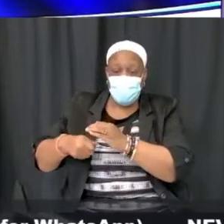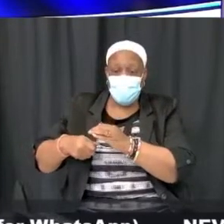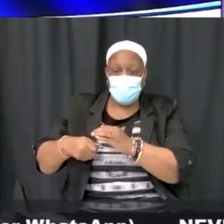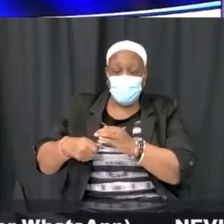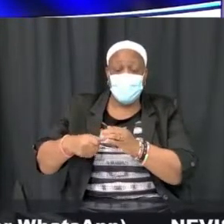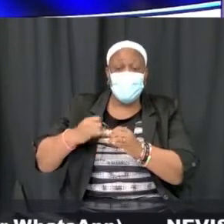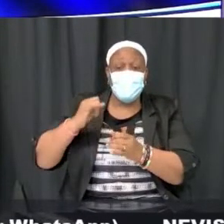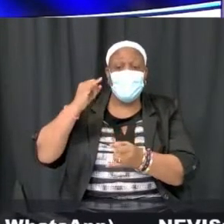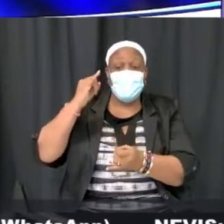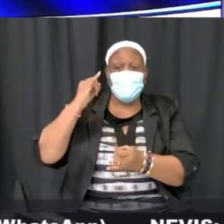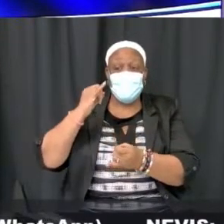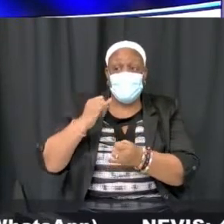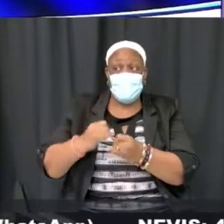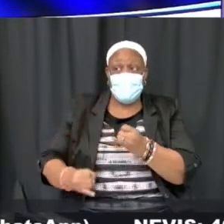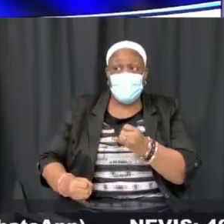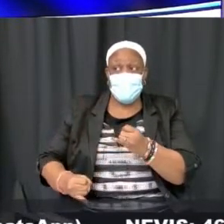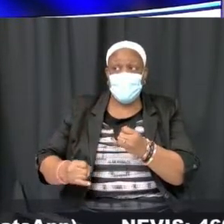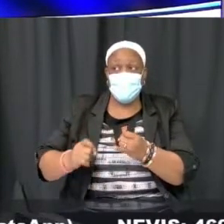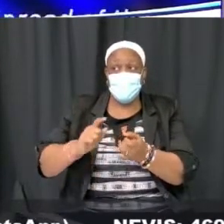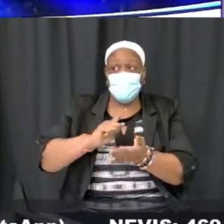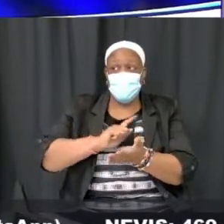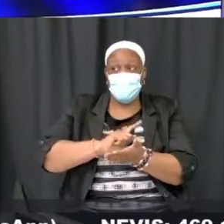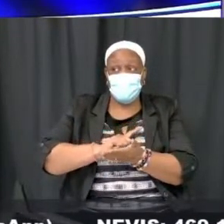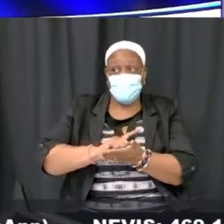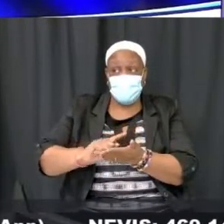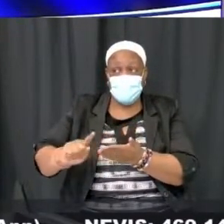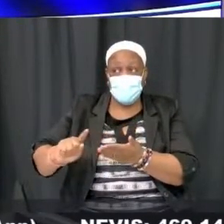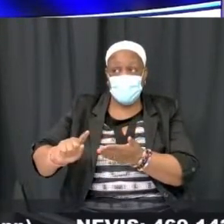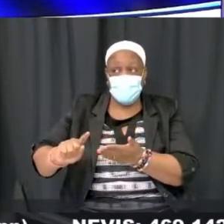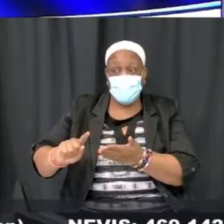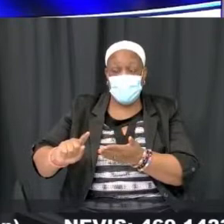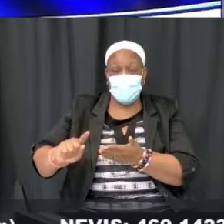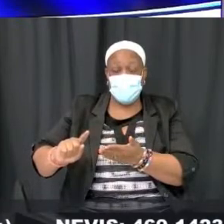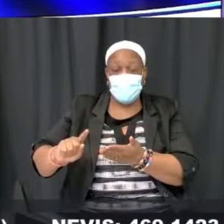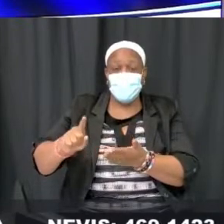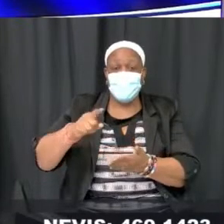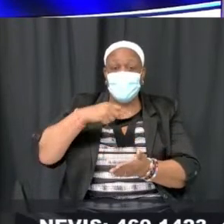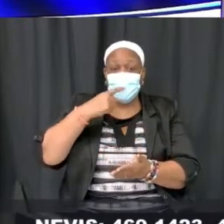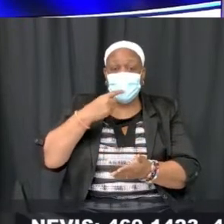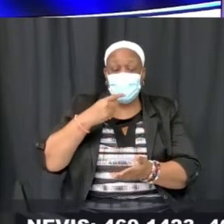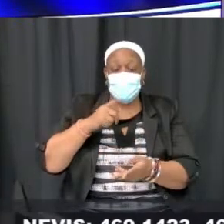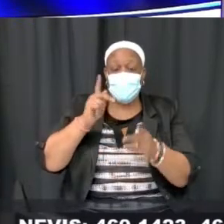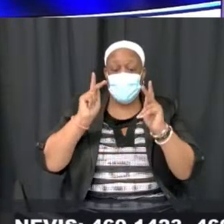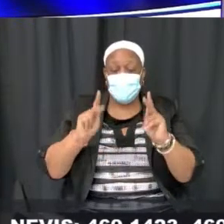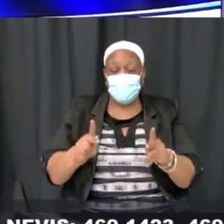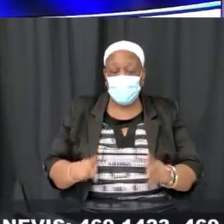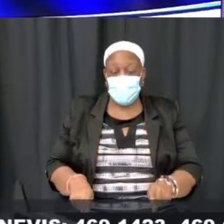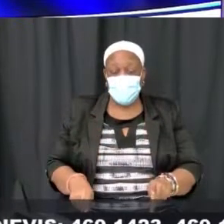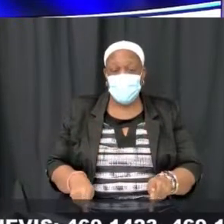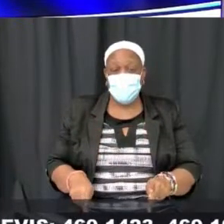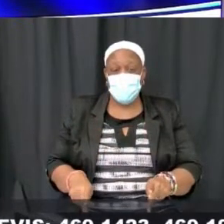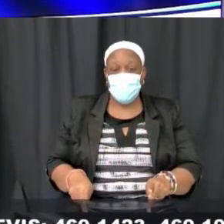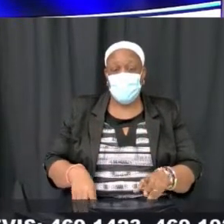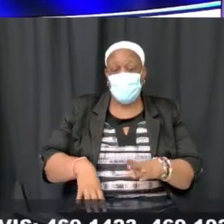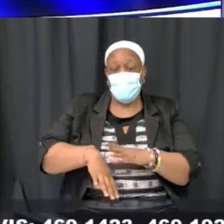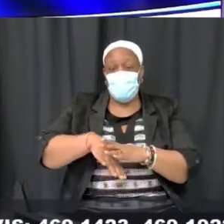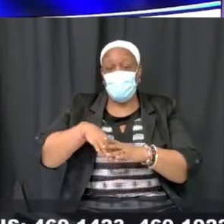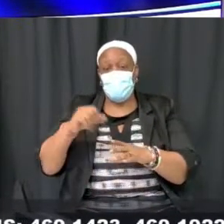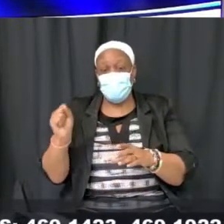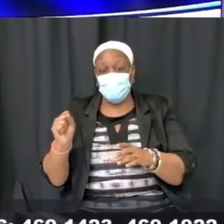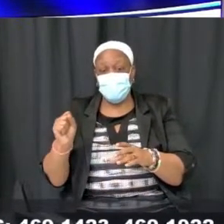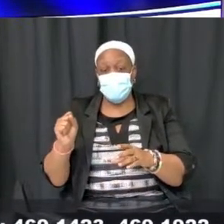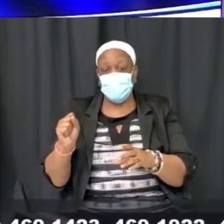The person prefaced your report from the last NEOC briefing, where you said that there